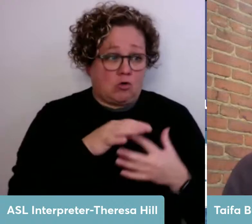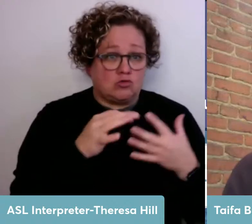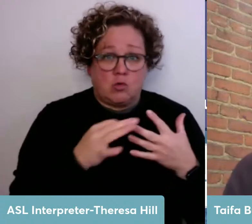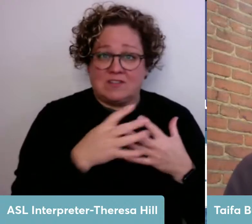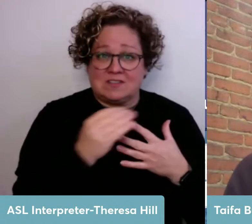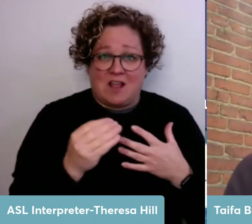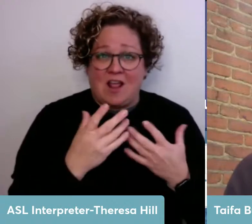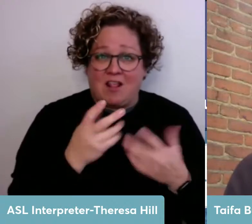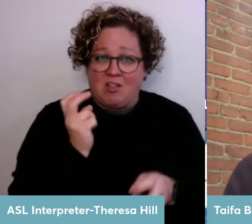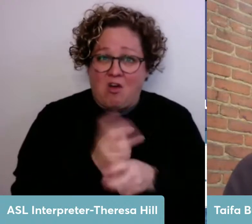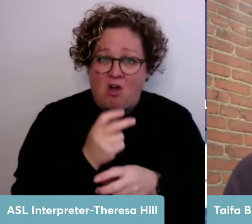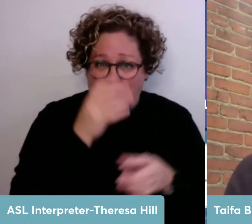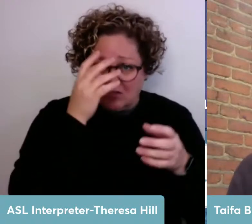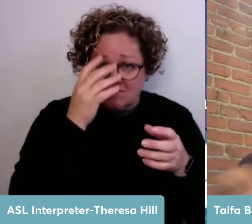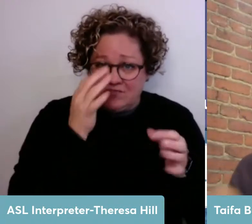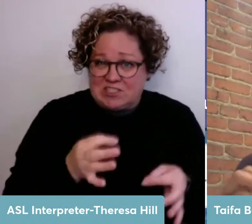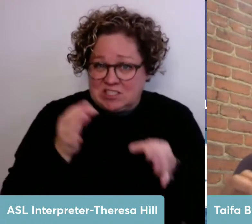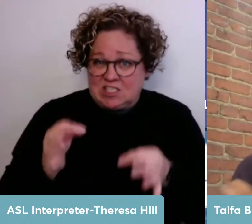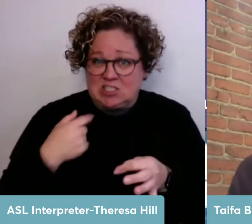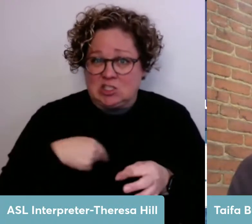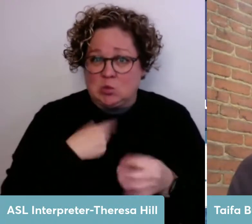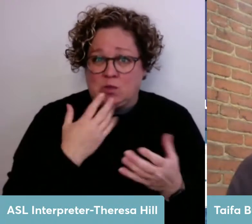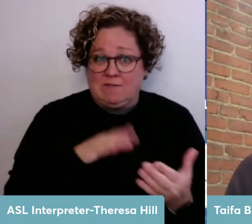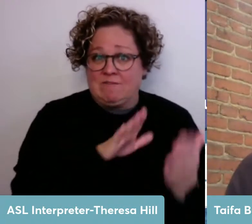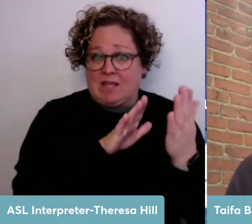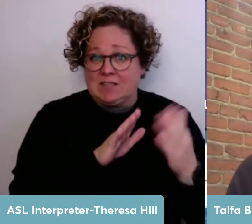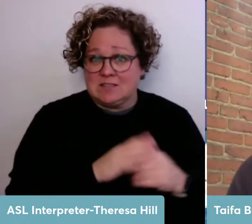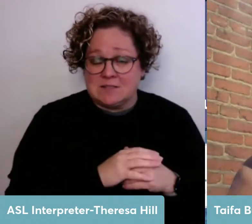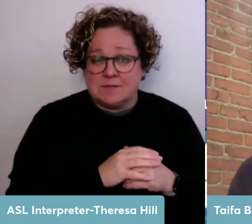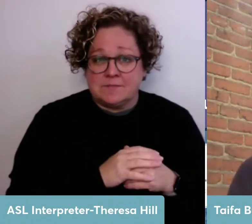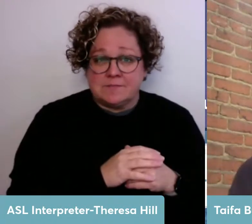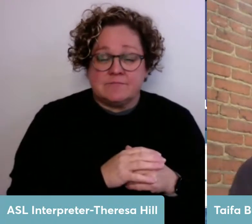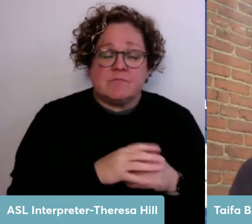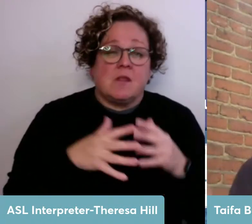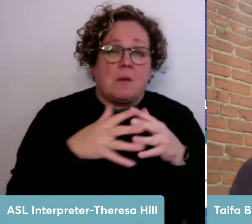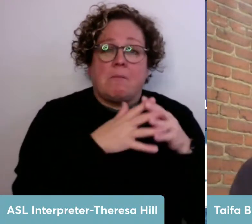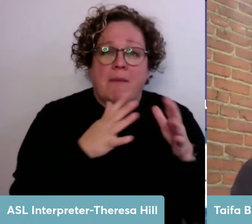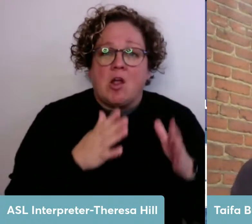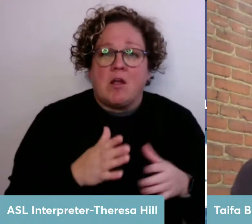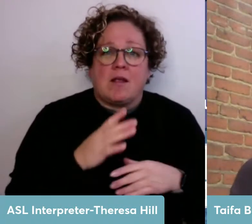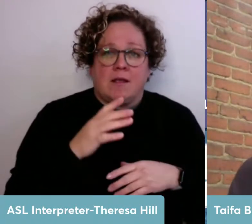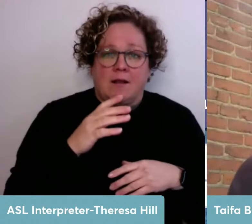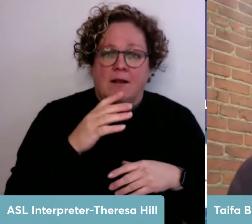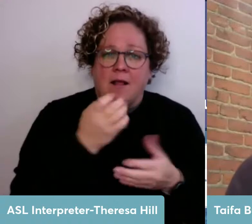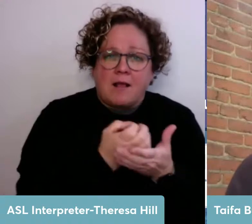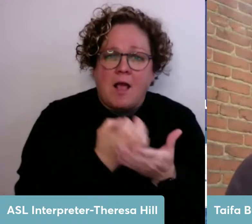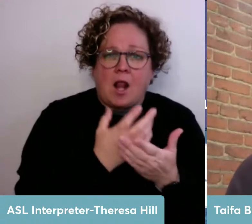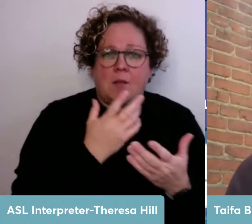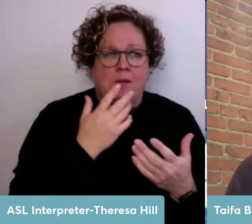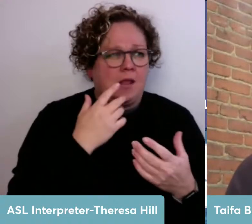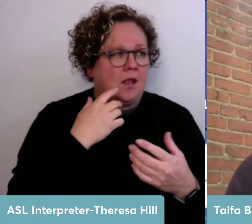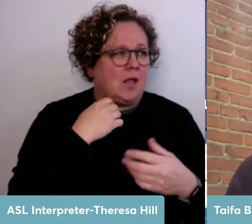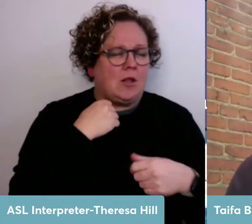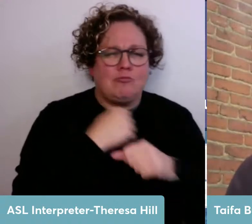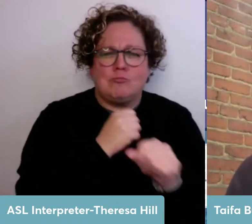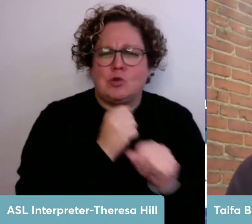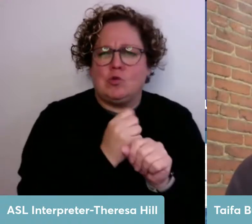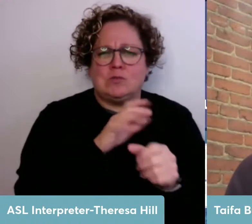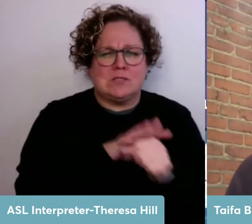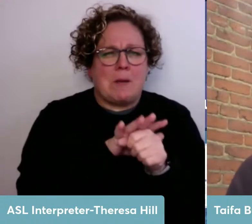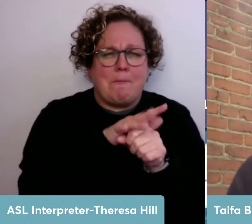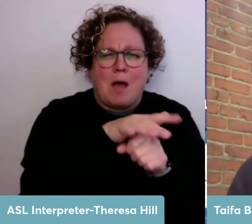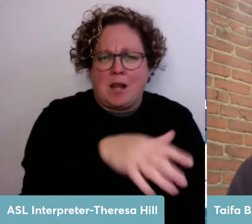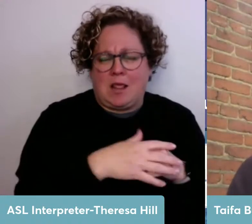decisions that we face. The American economy produces abundance. We know that. According to many